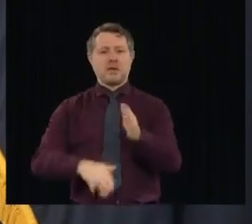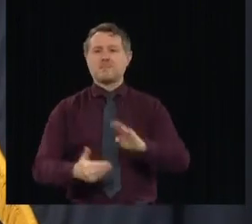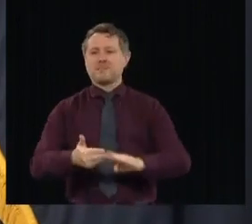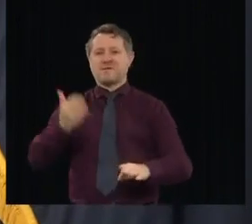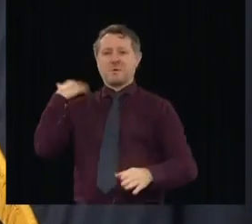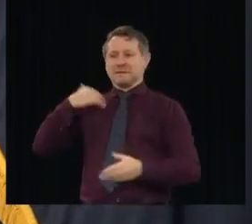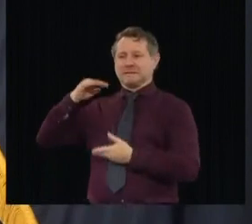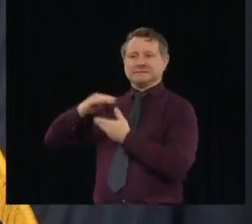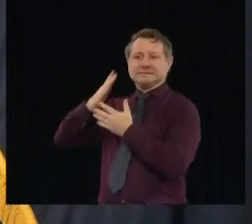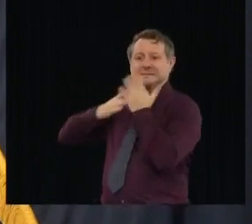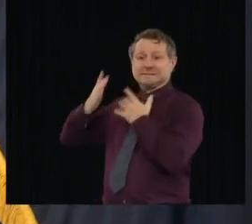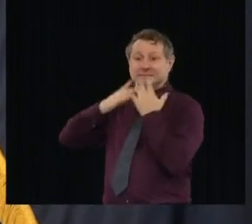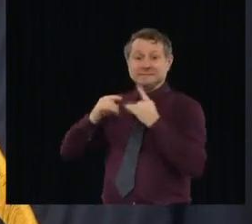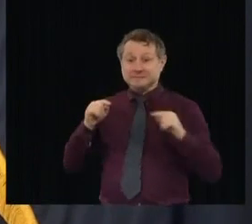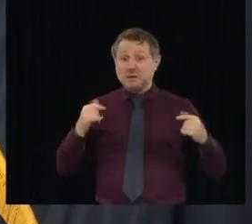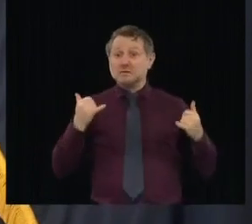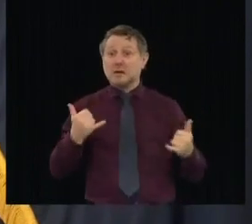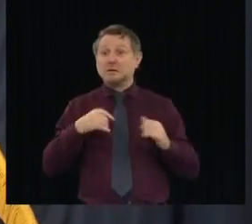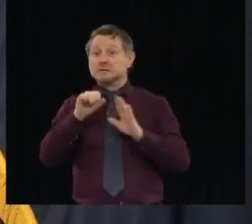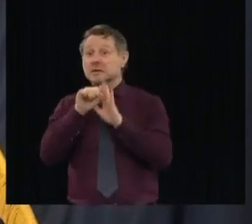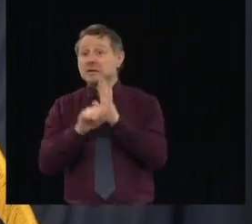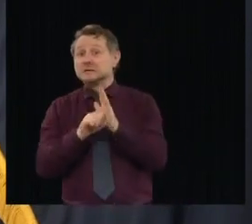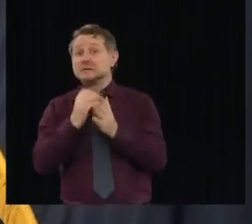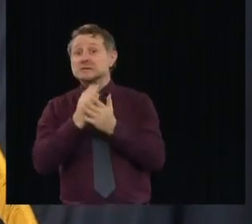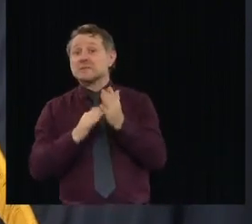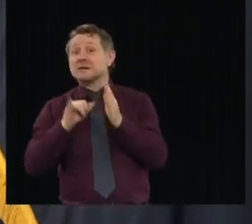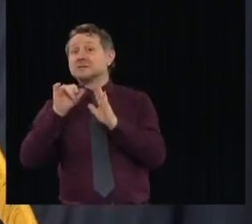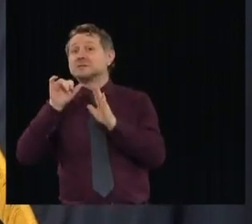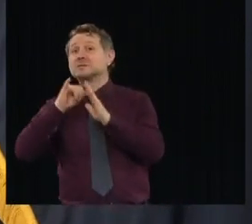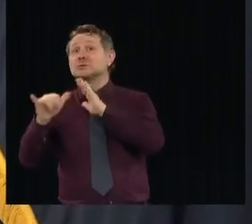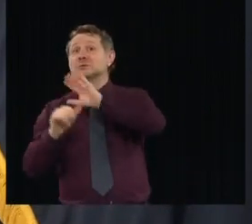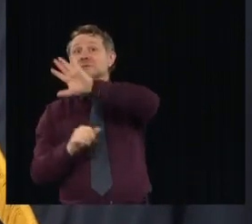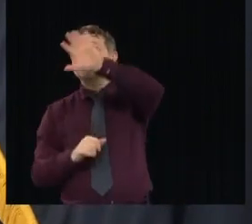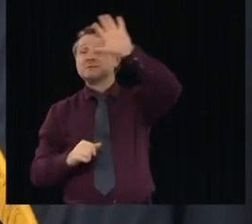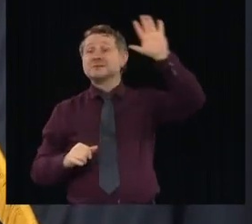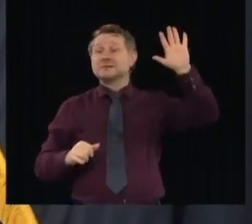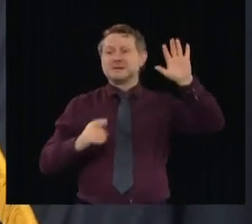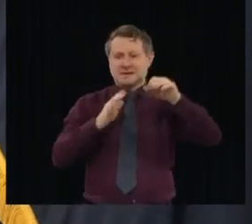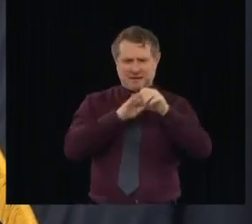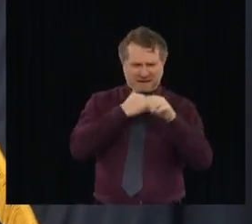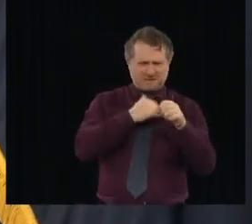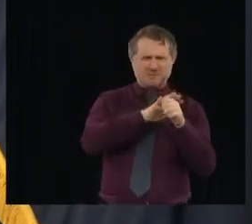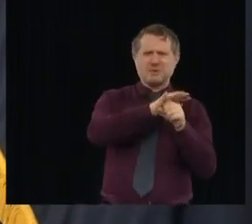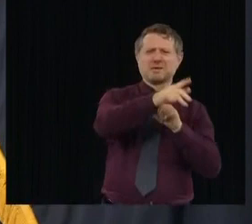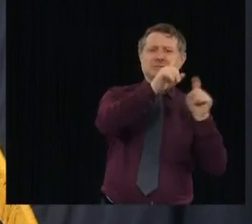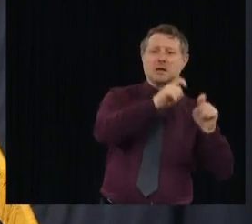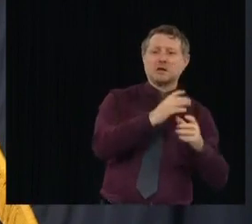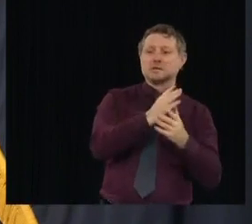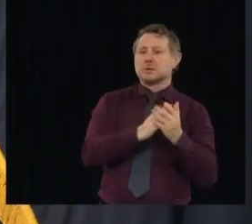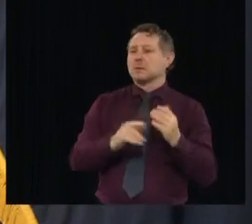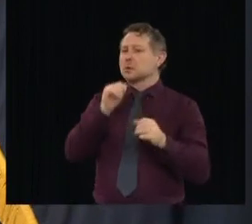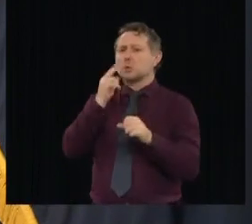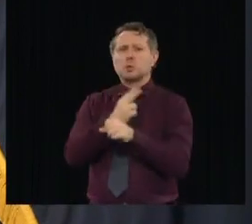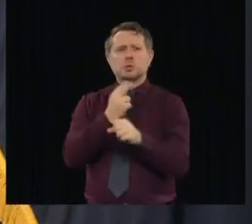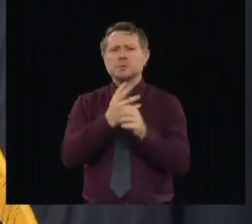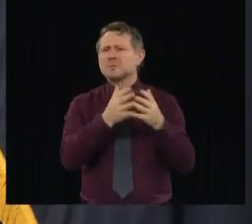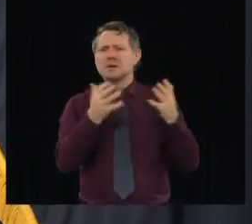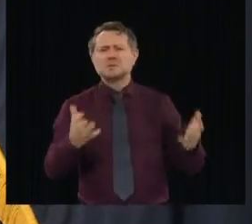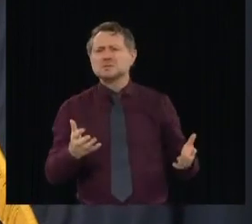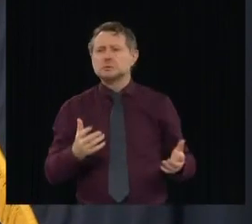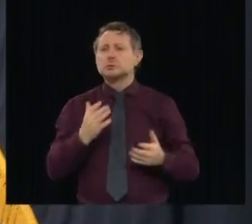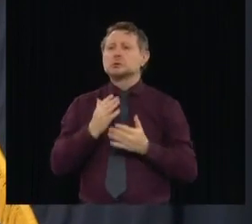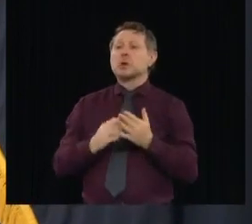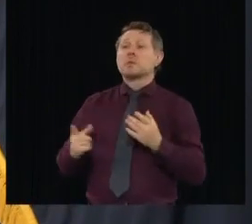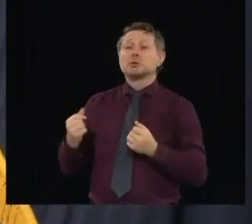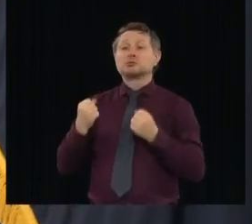than people are using. We have drive-throughs, drugstores that are performing tests who say they don't have enough